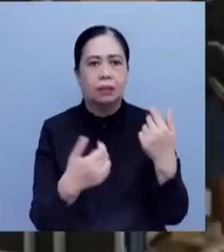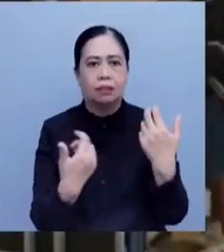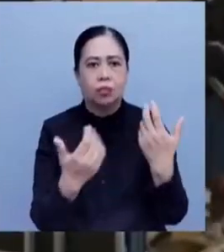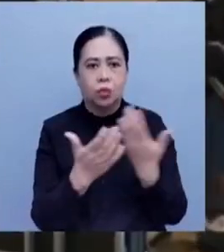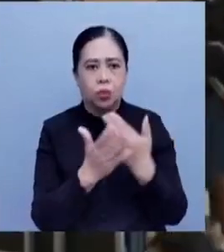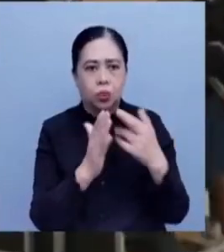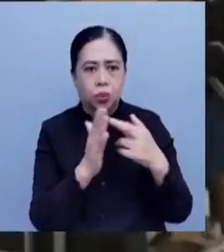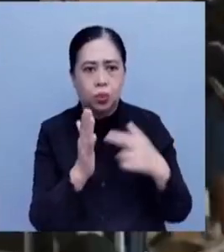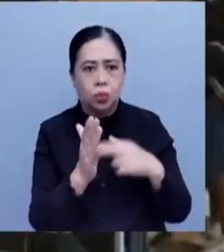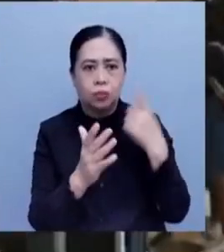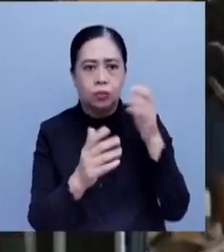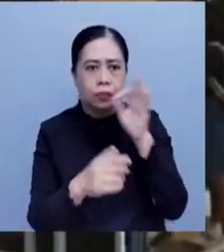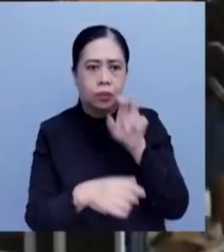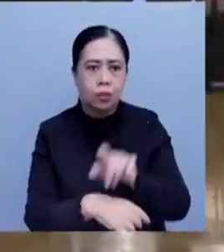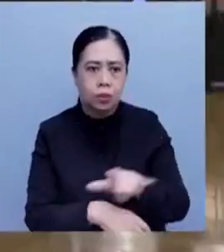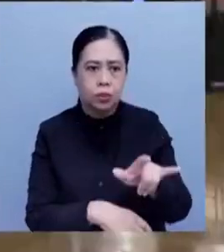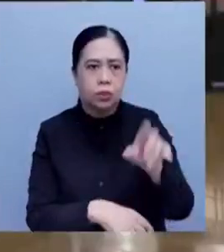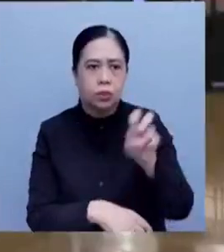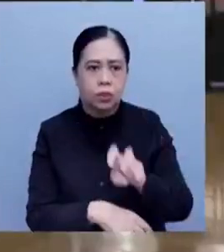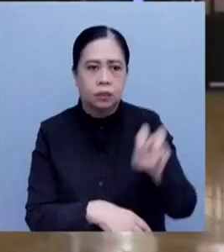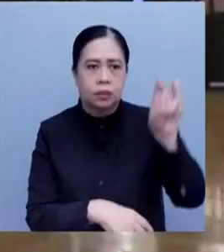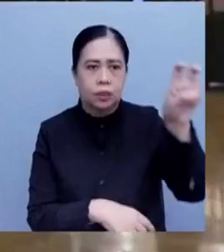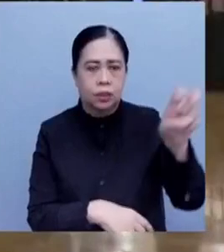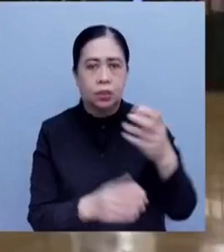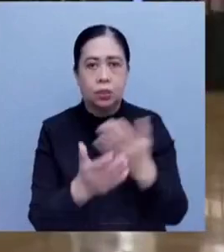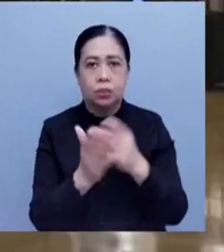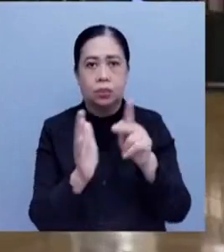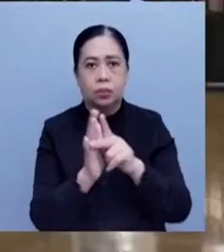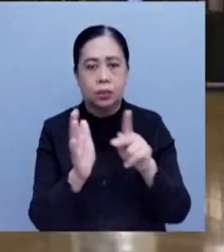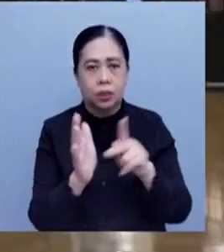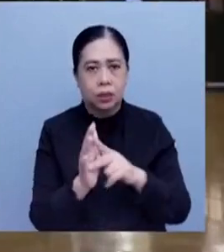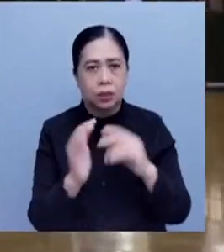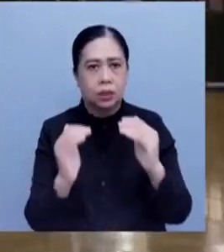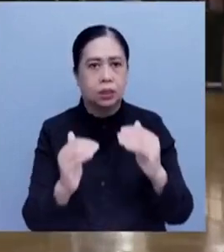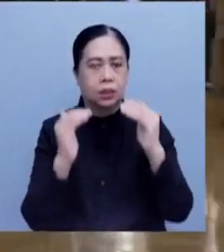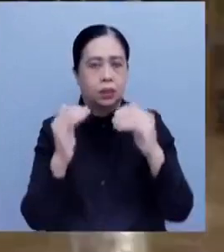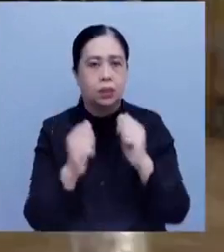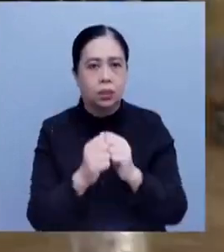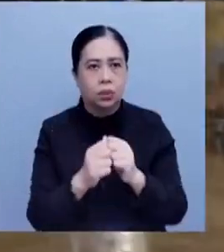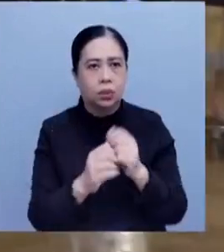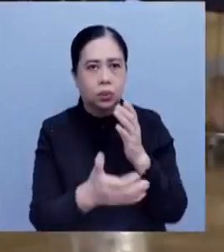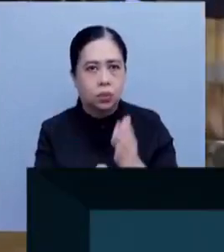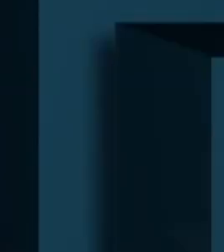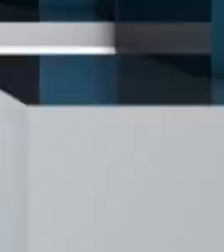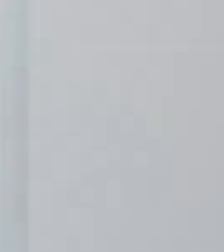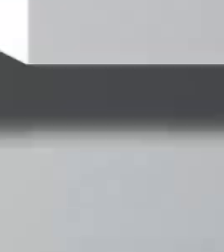Filipino travelers. The new policy comes as government ramps up efforts to combat human trafficking.